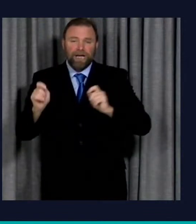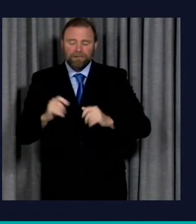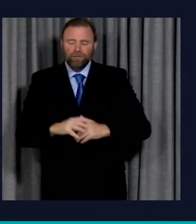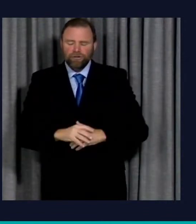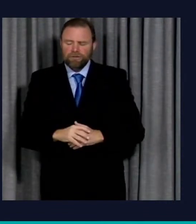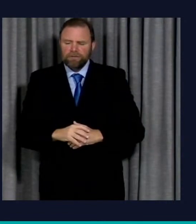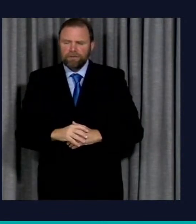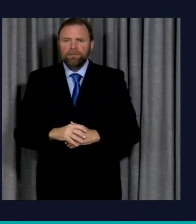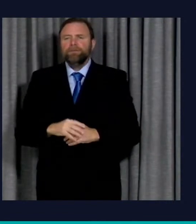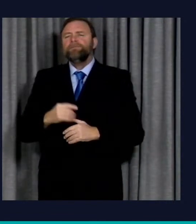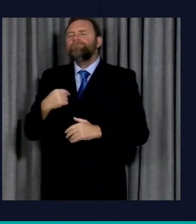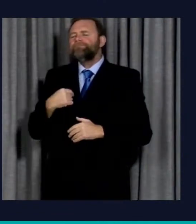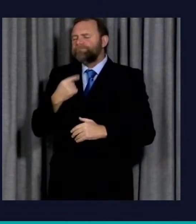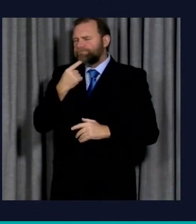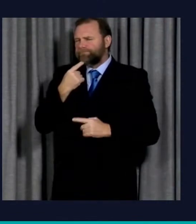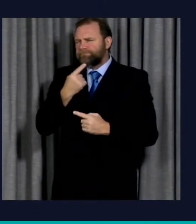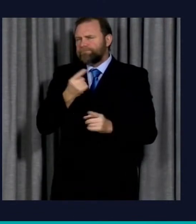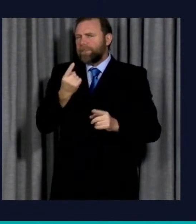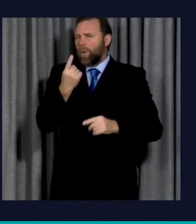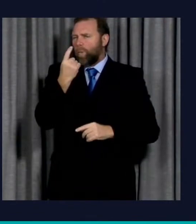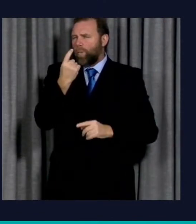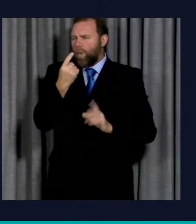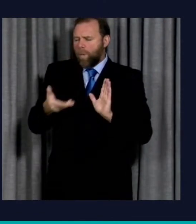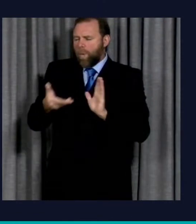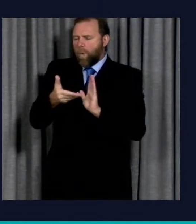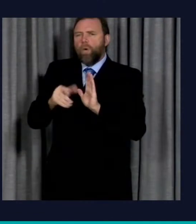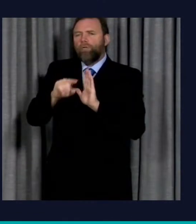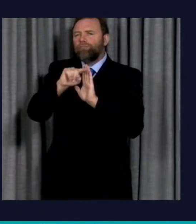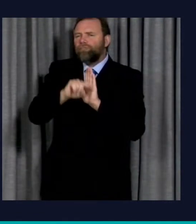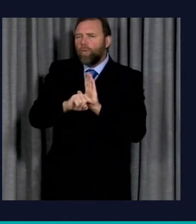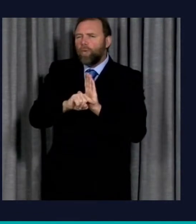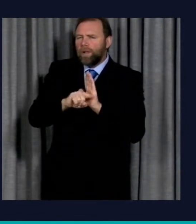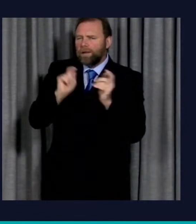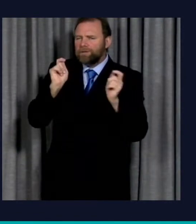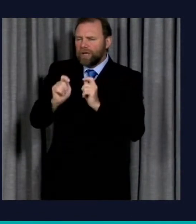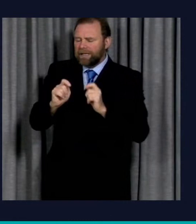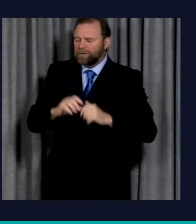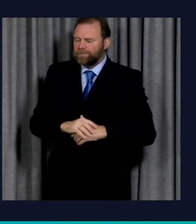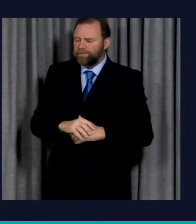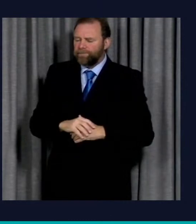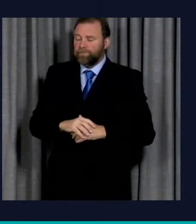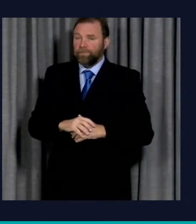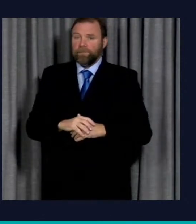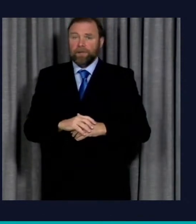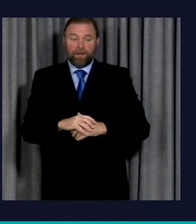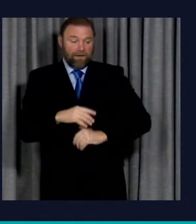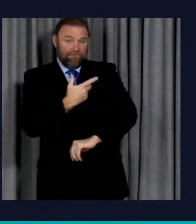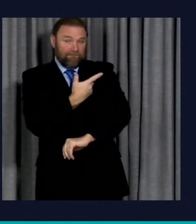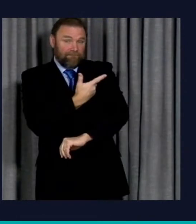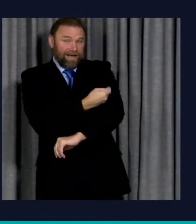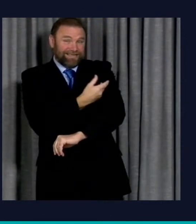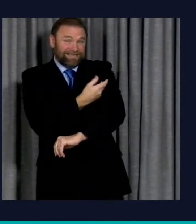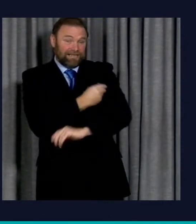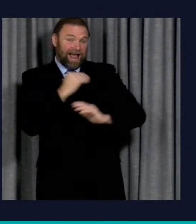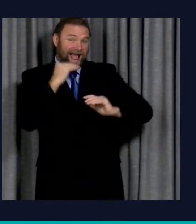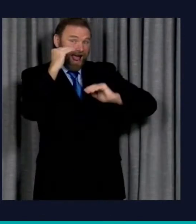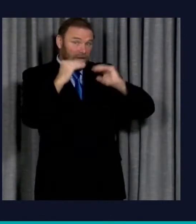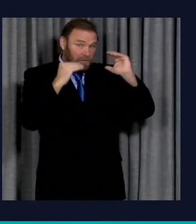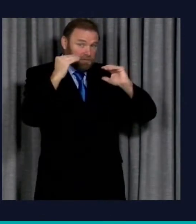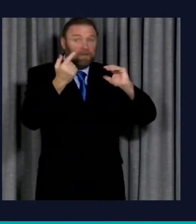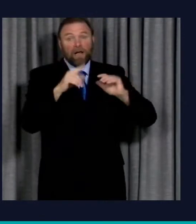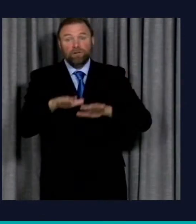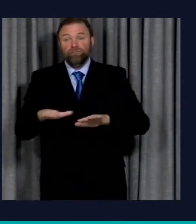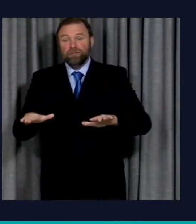further change to the rules that we have decided to introduce today. Fully vaccinated adults and children aged between 5